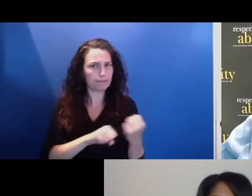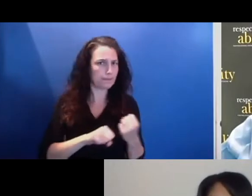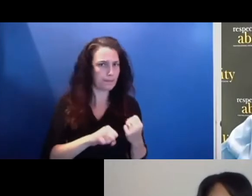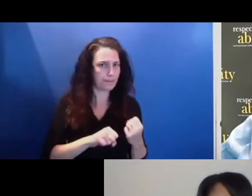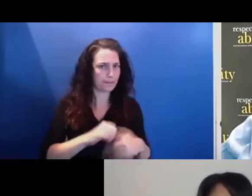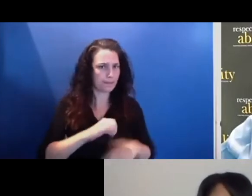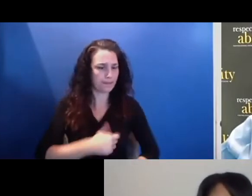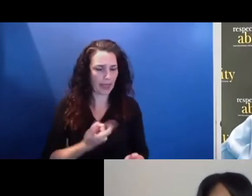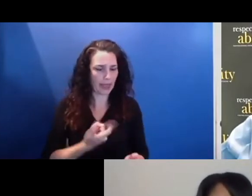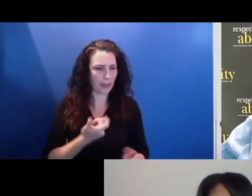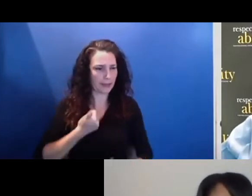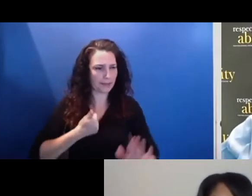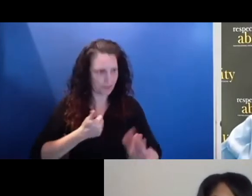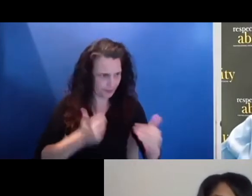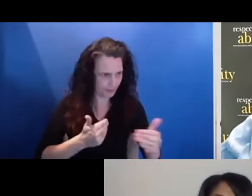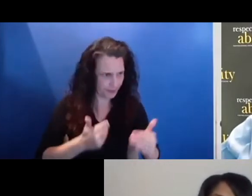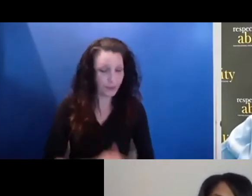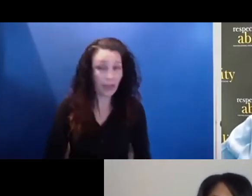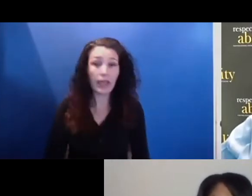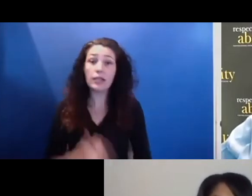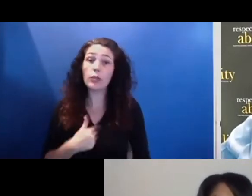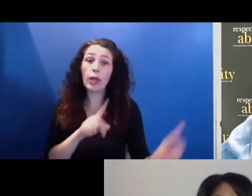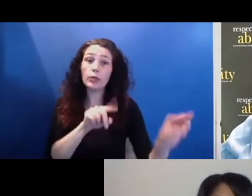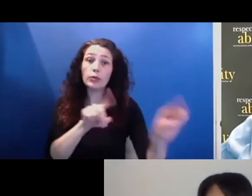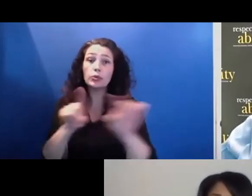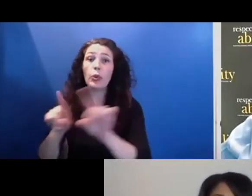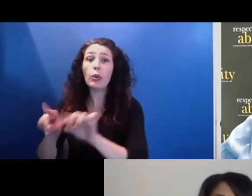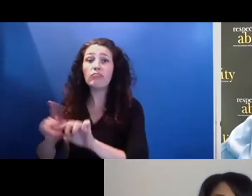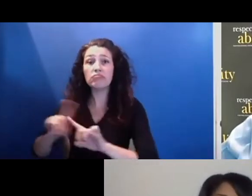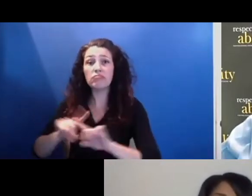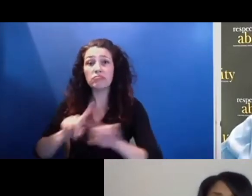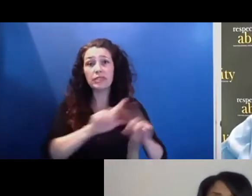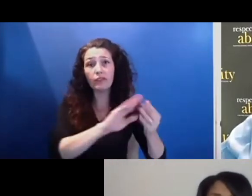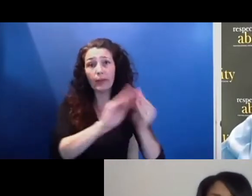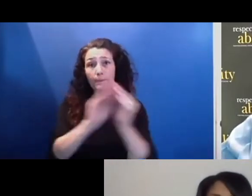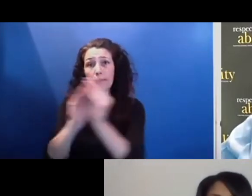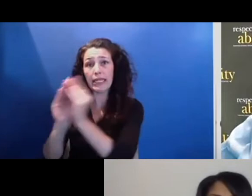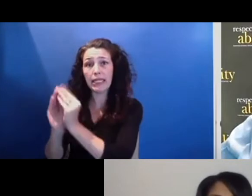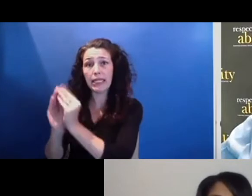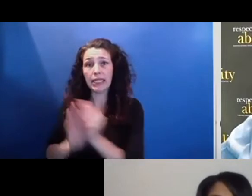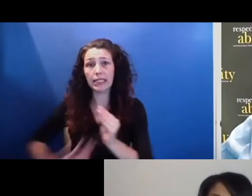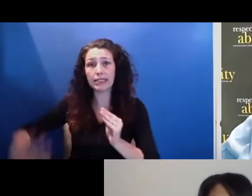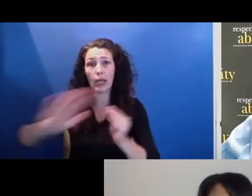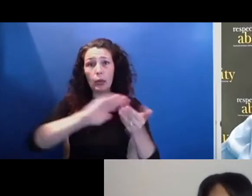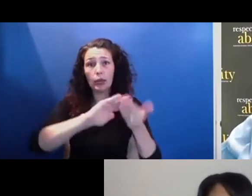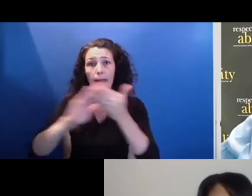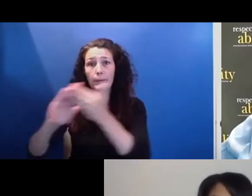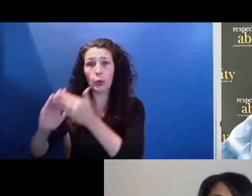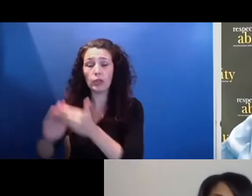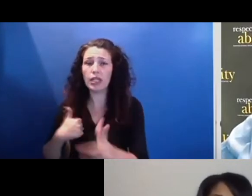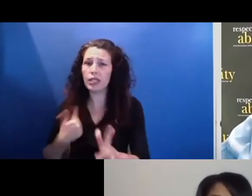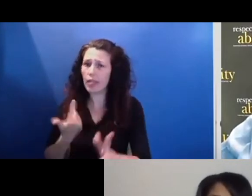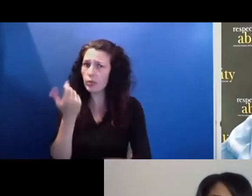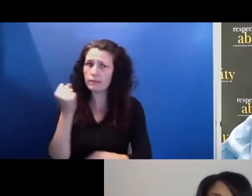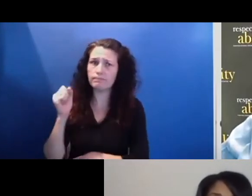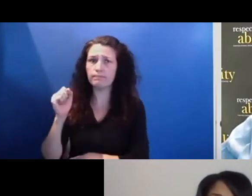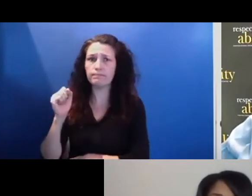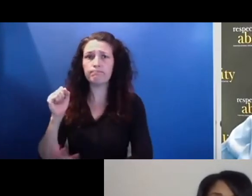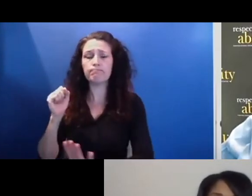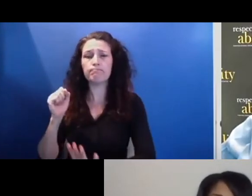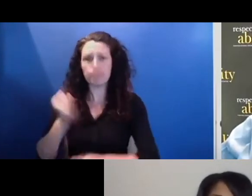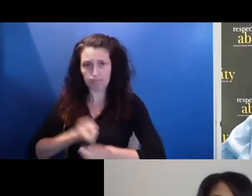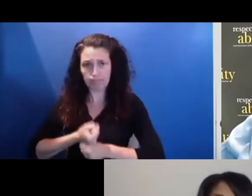started to attend meetings in my community, and I started to speak up and encourage people